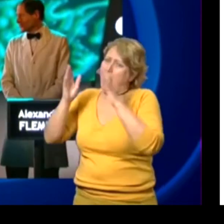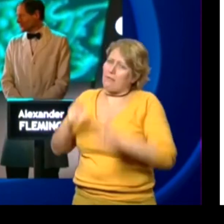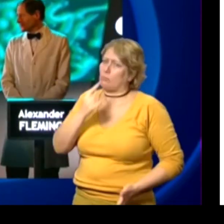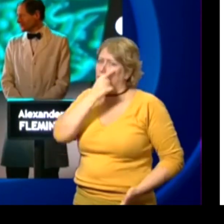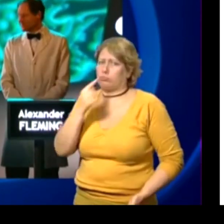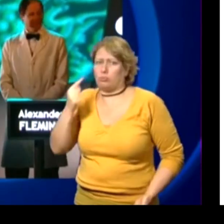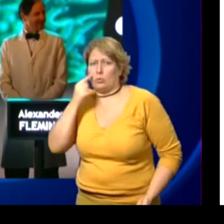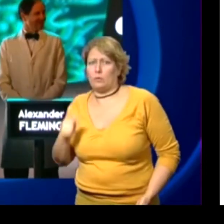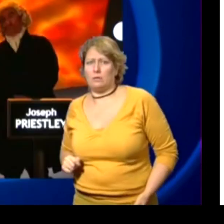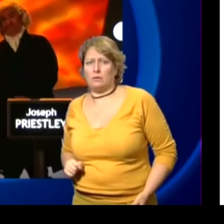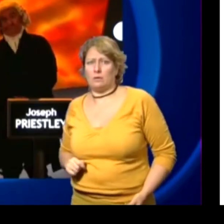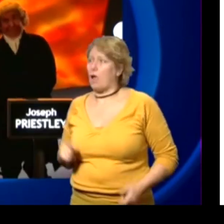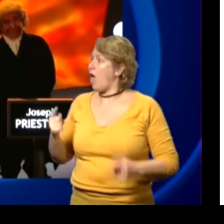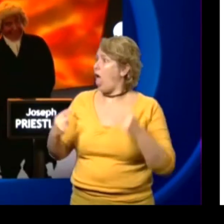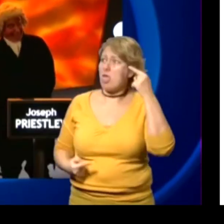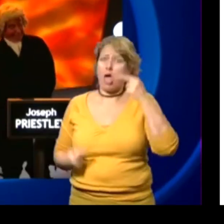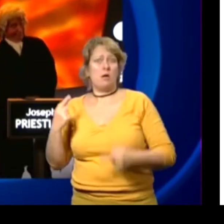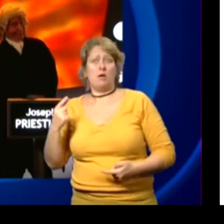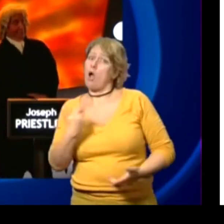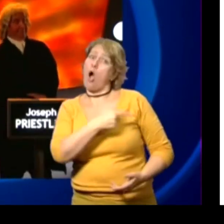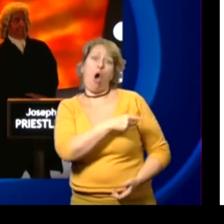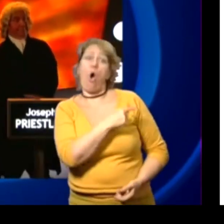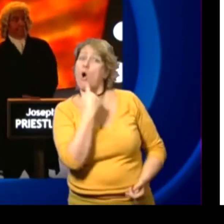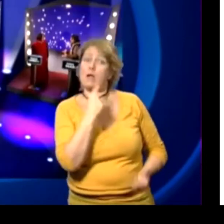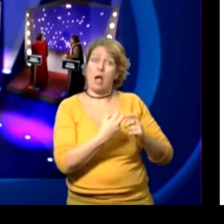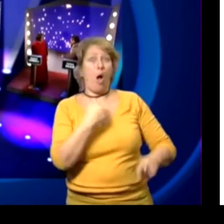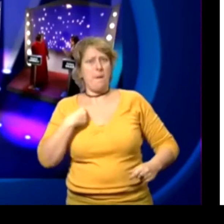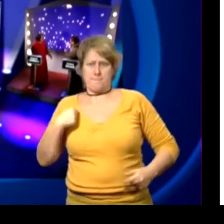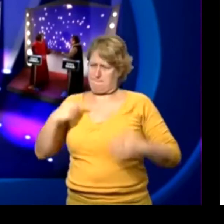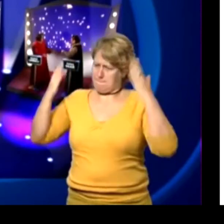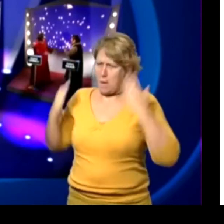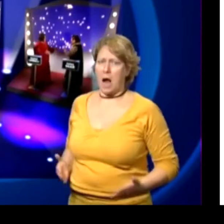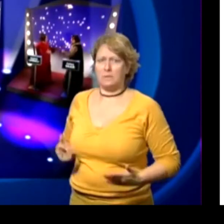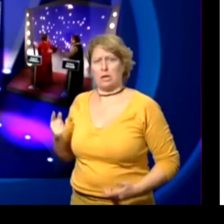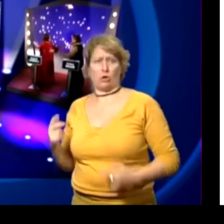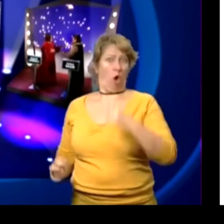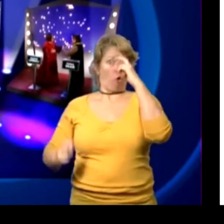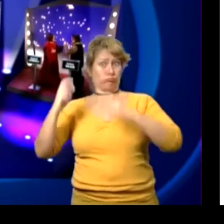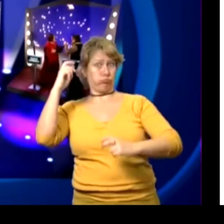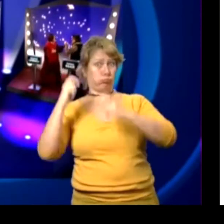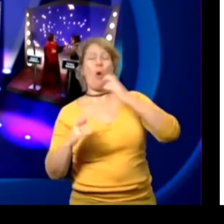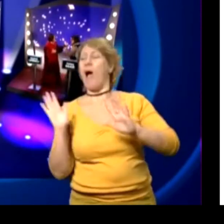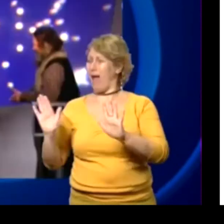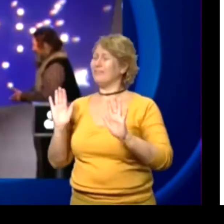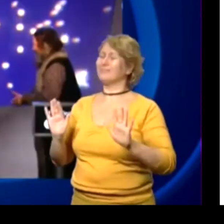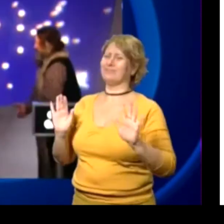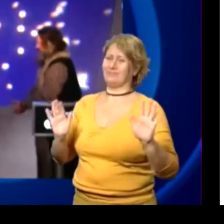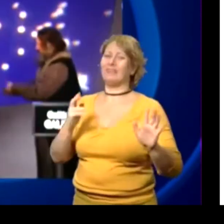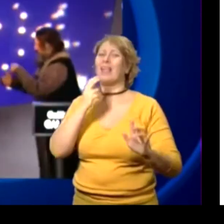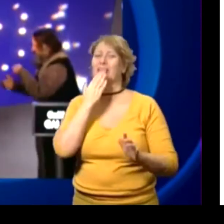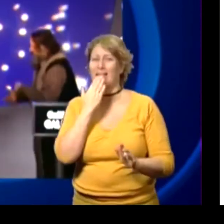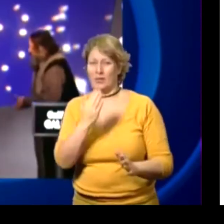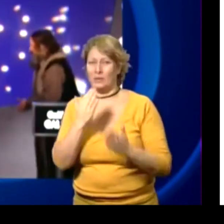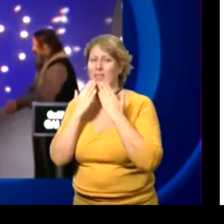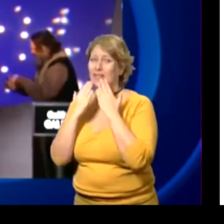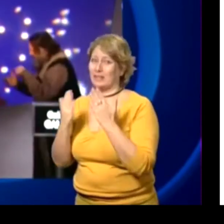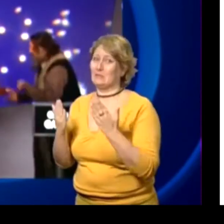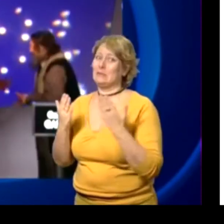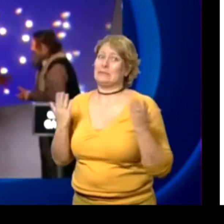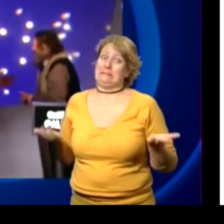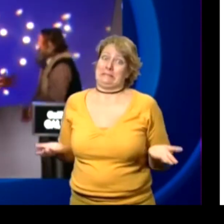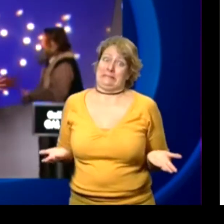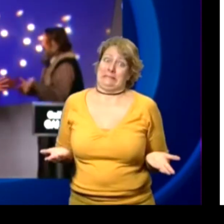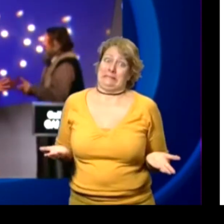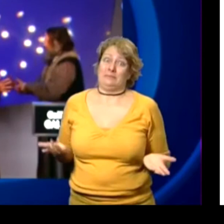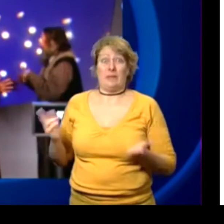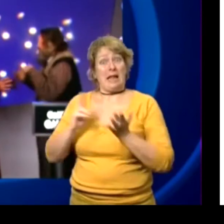Making huge A real leaps of astronomer thought. must make Daring to think. observations. Thank you, Nick and Gally.